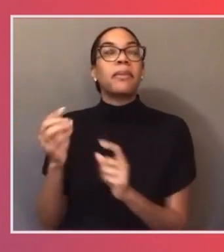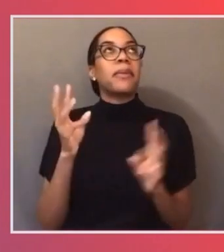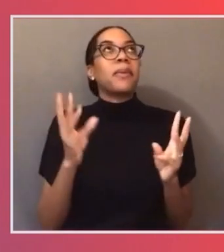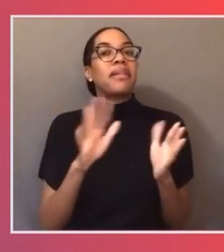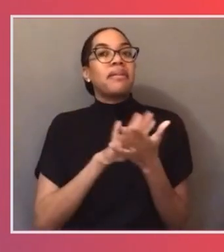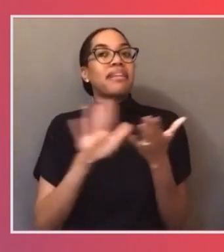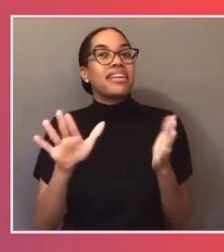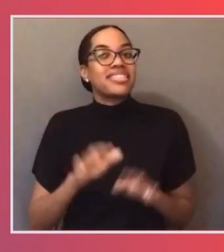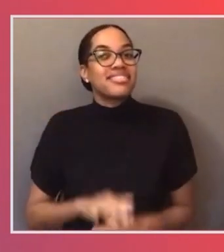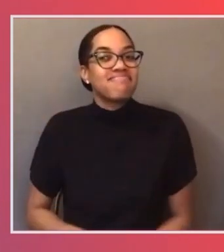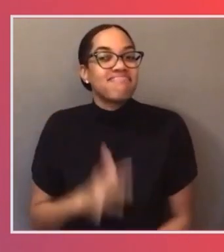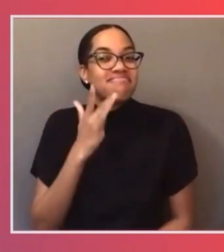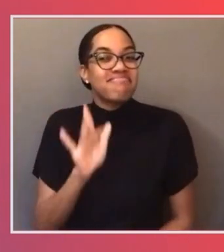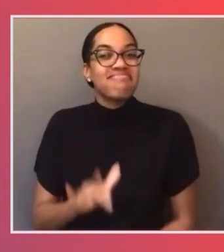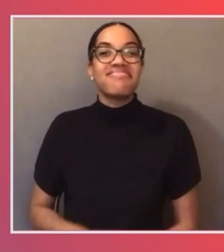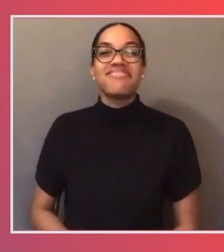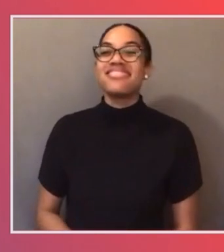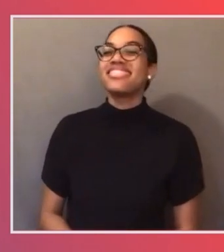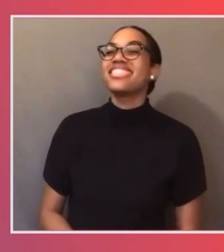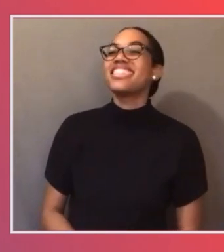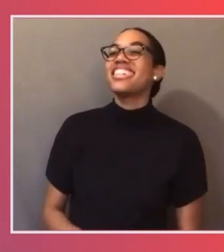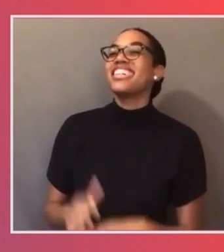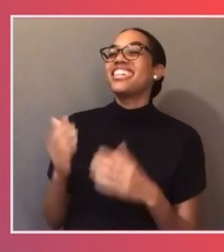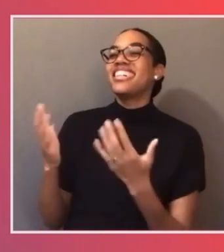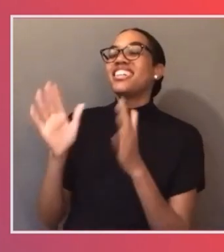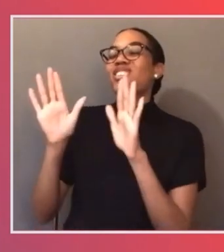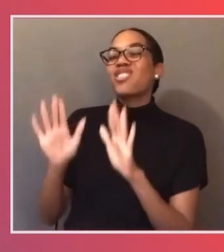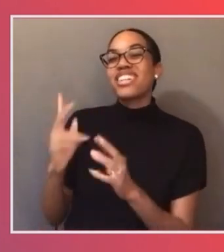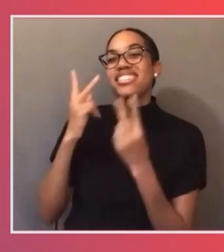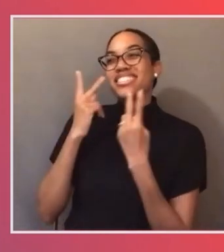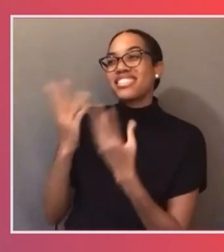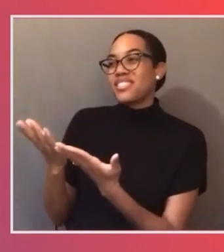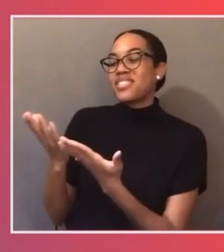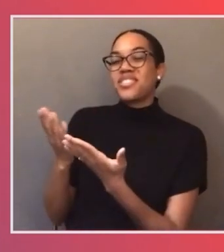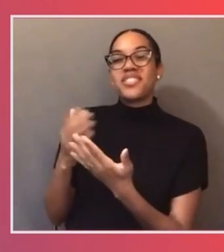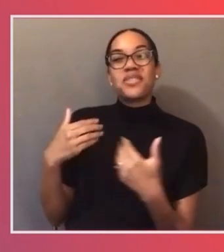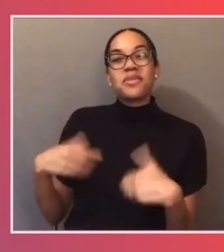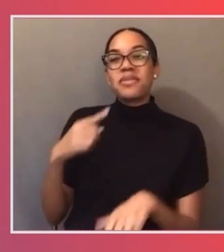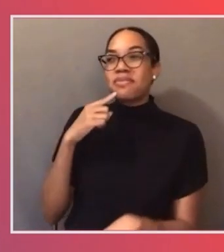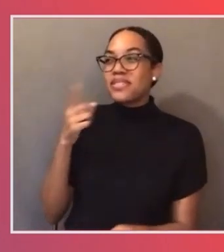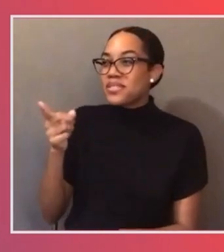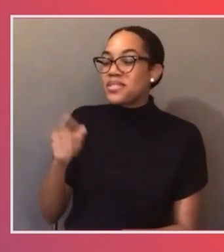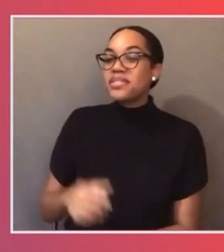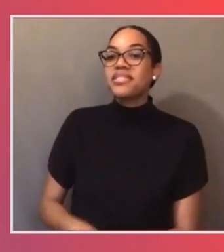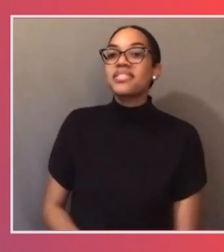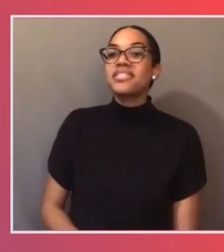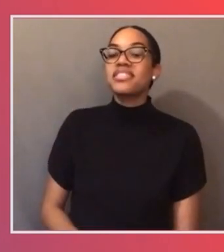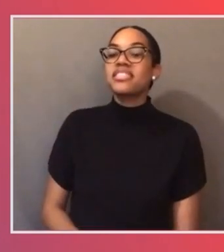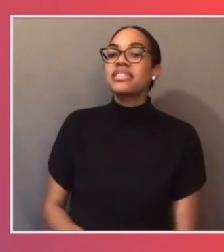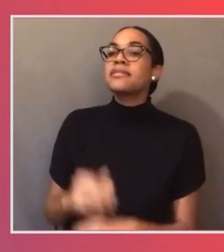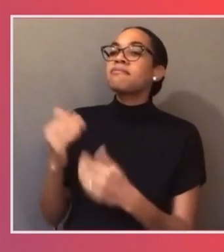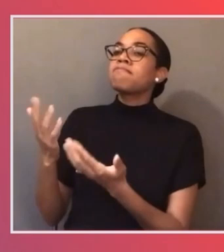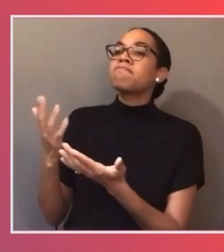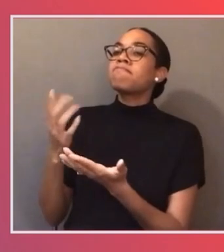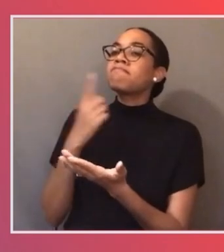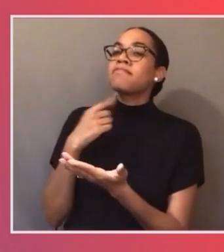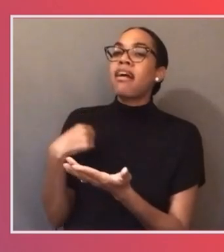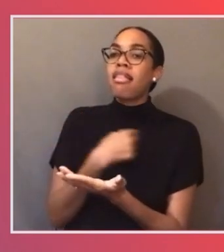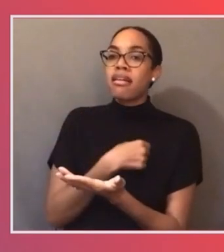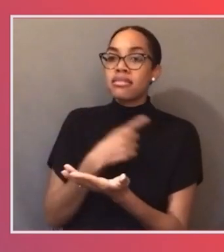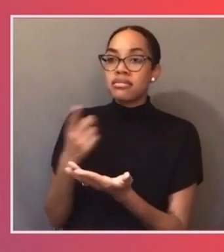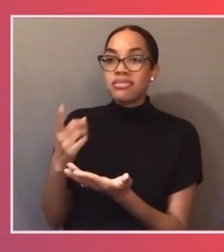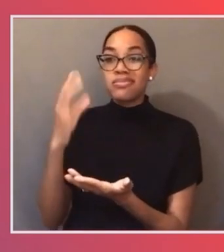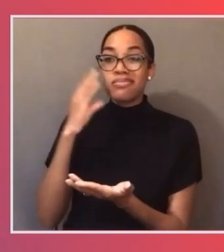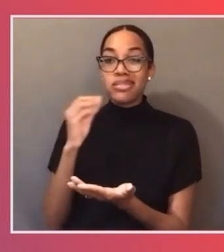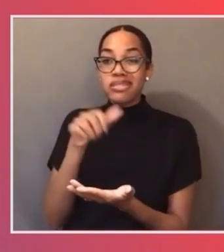you. Can you tell us, has there been any upsides to quarantine for you? Anything that's come out of it,